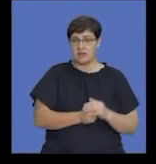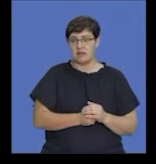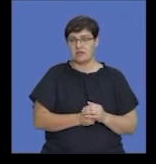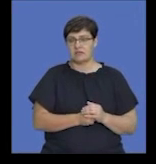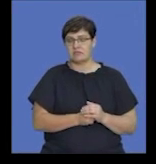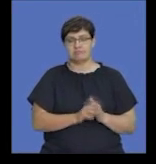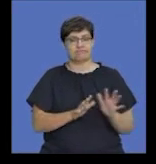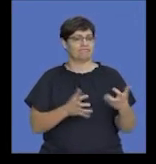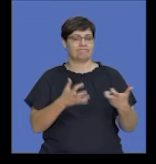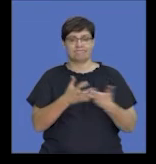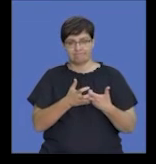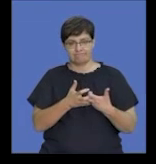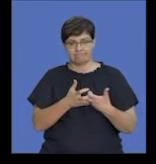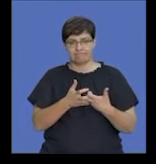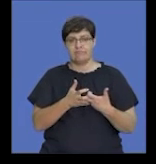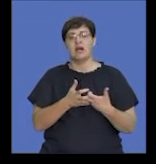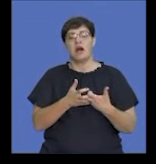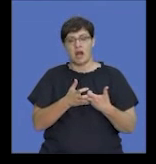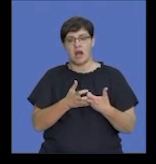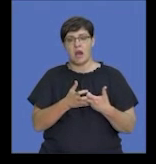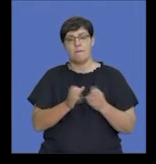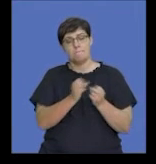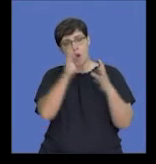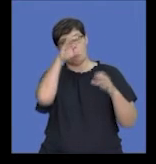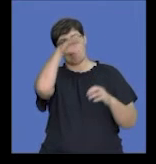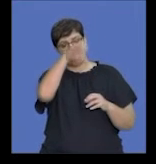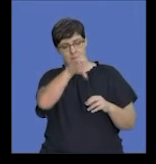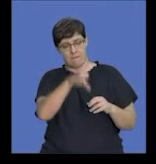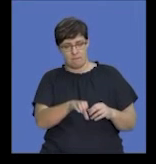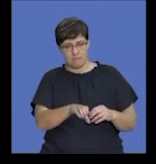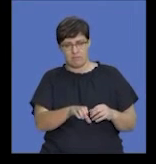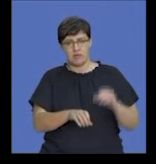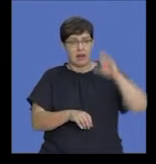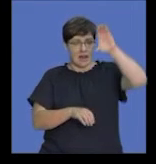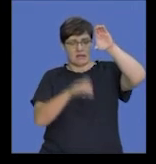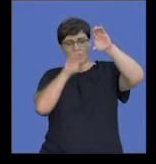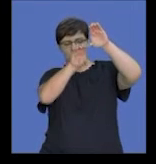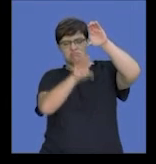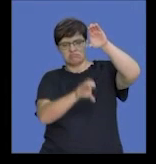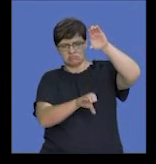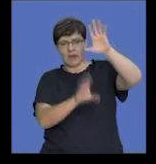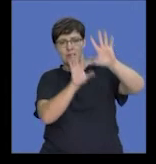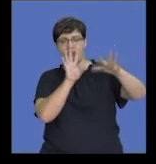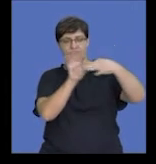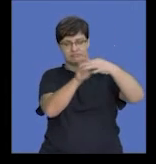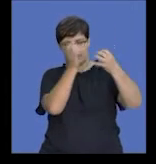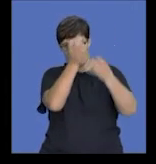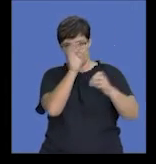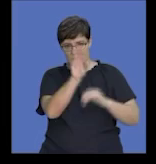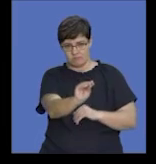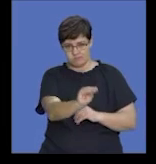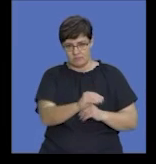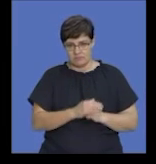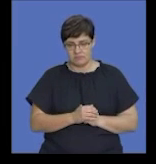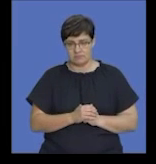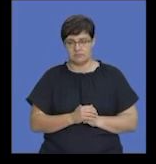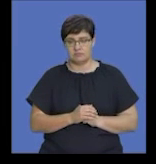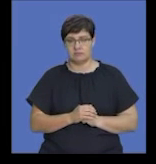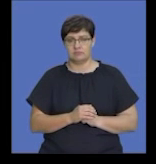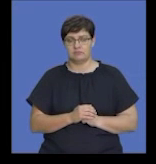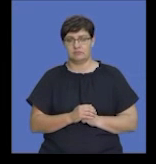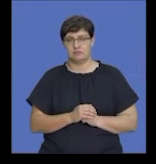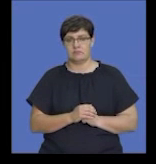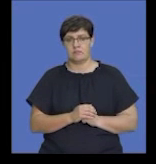one paragraph in the body of the letter, should contain the relevant information, okay, and